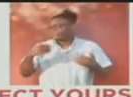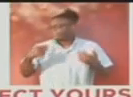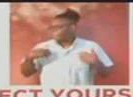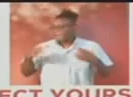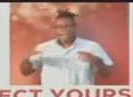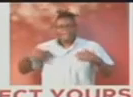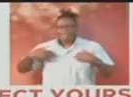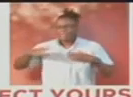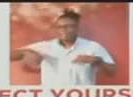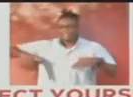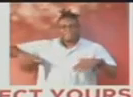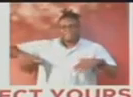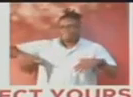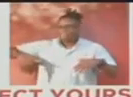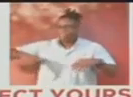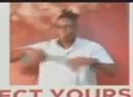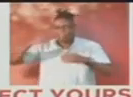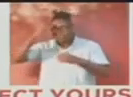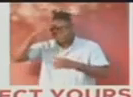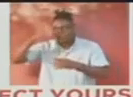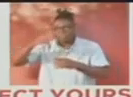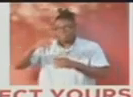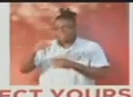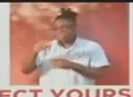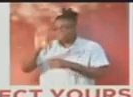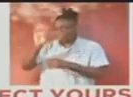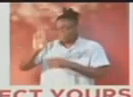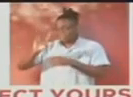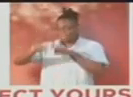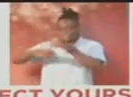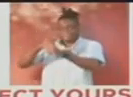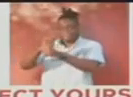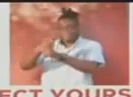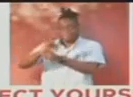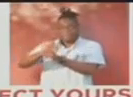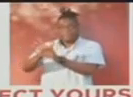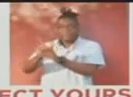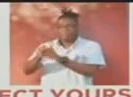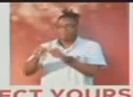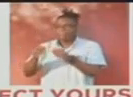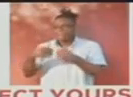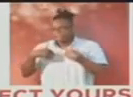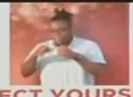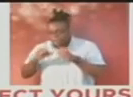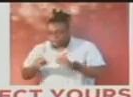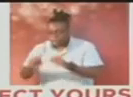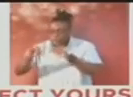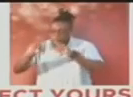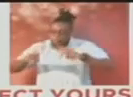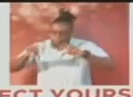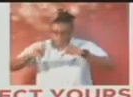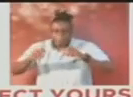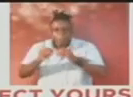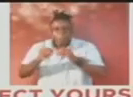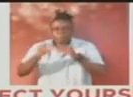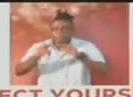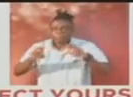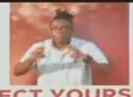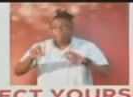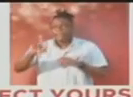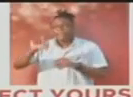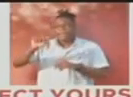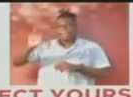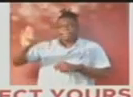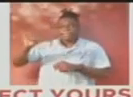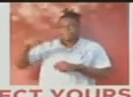responsible for the deaths that we've had so far is still being processed by laboratories, and as soon as we do have the update, then we will be able to